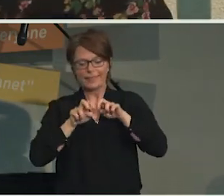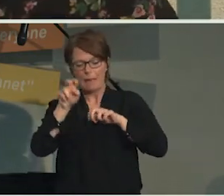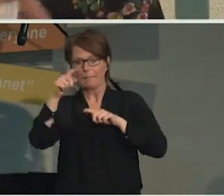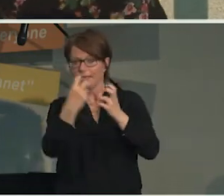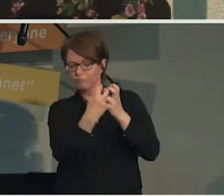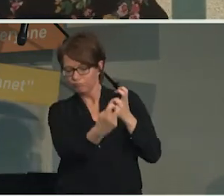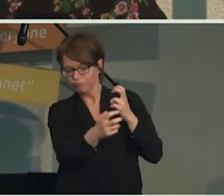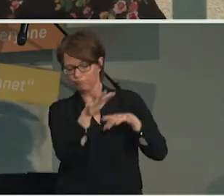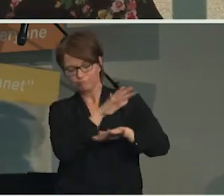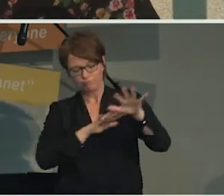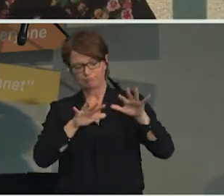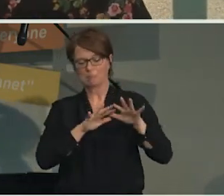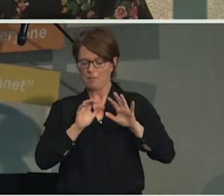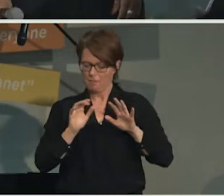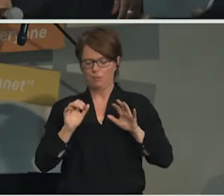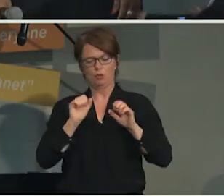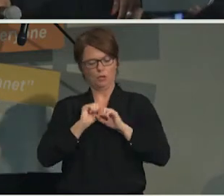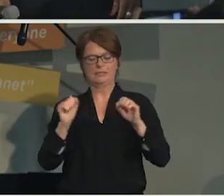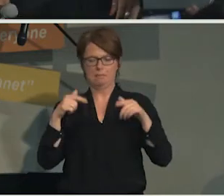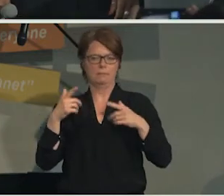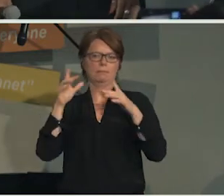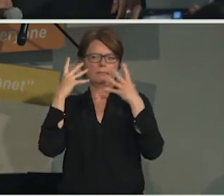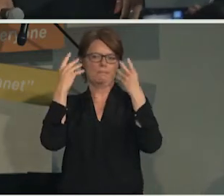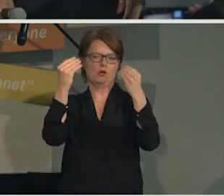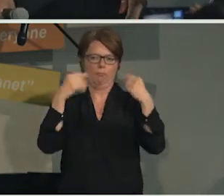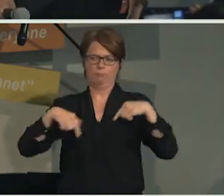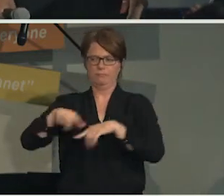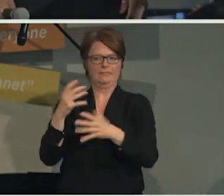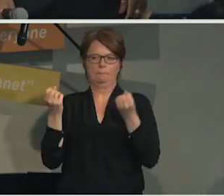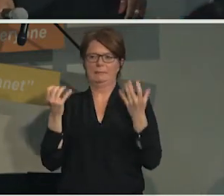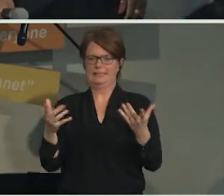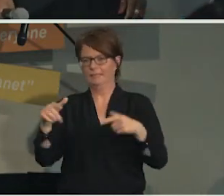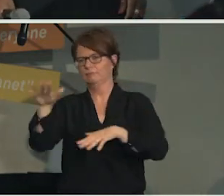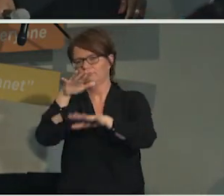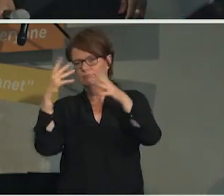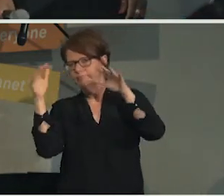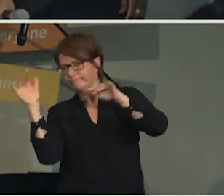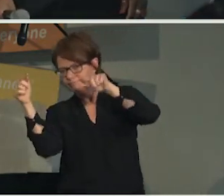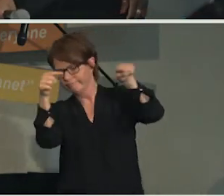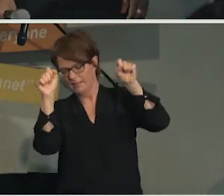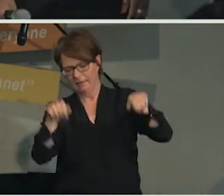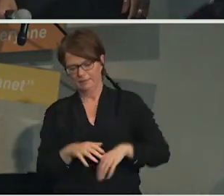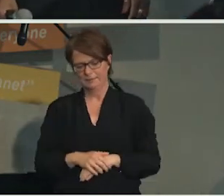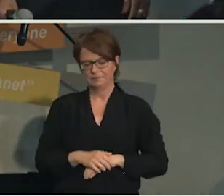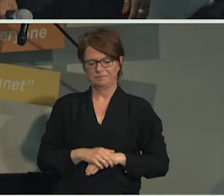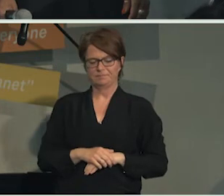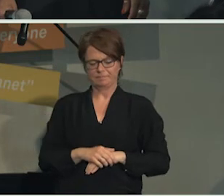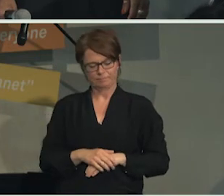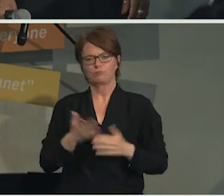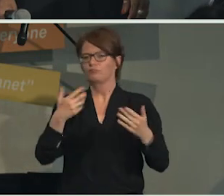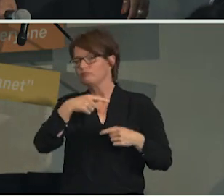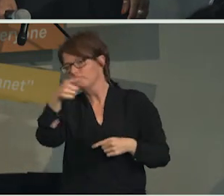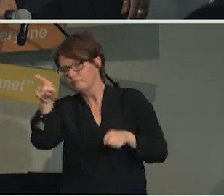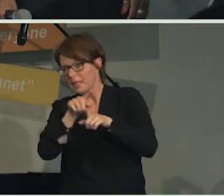splendid evening anyway. A big thank you already goes to the